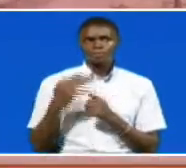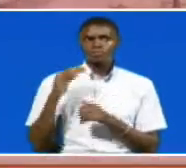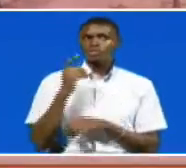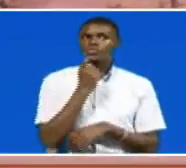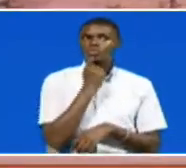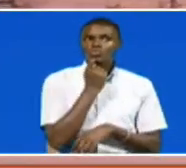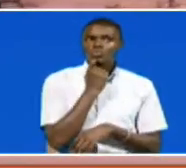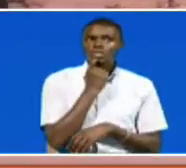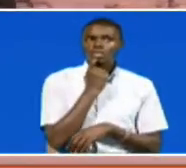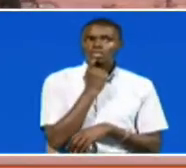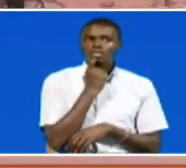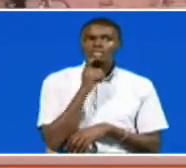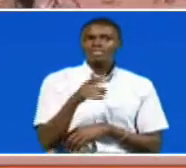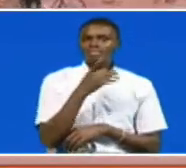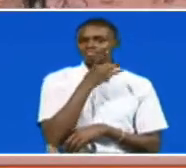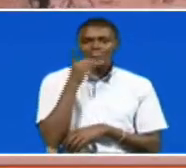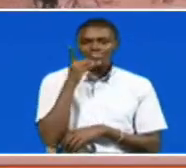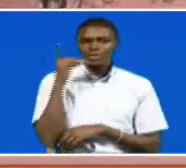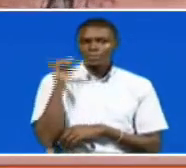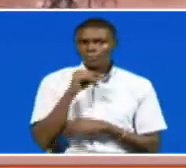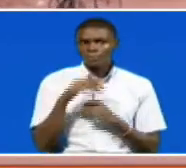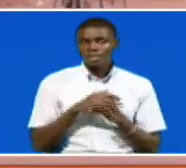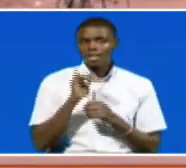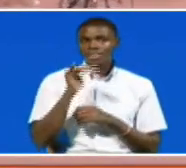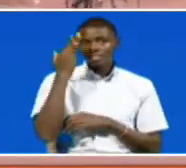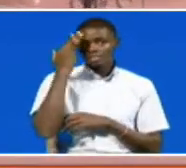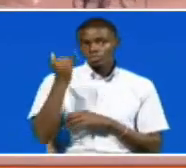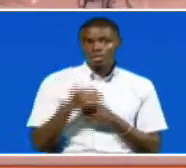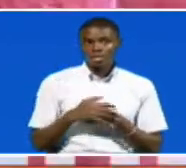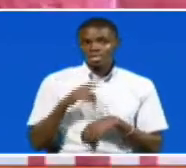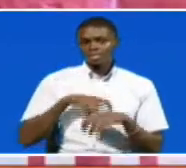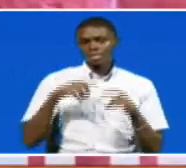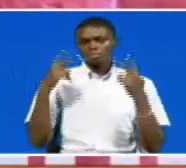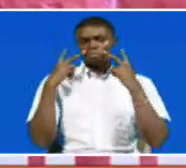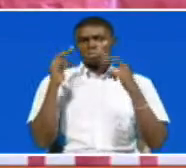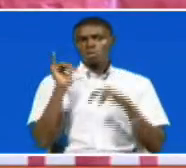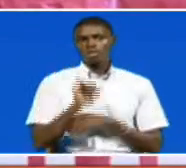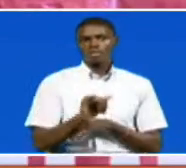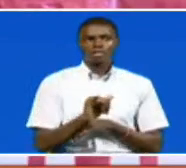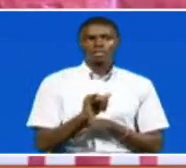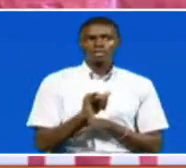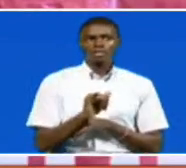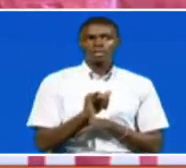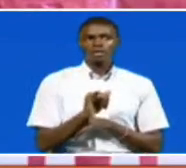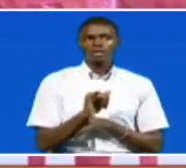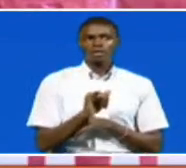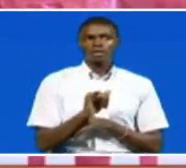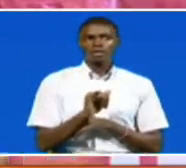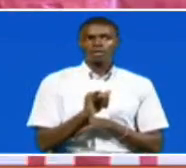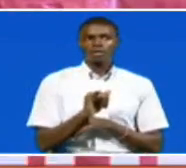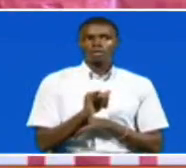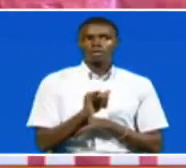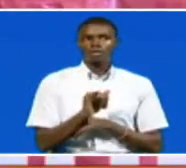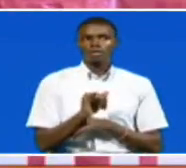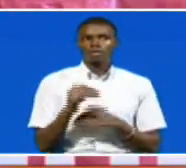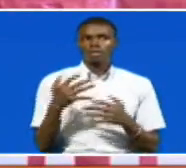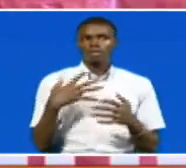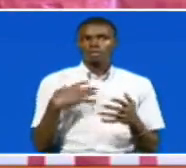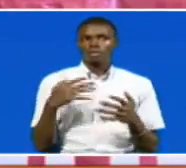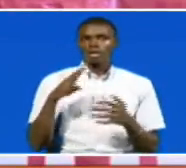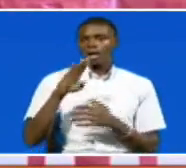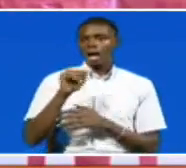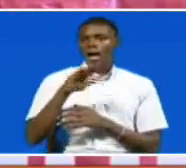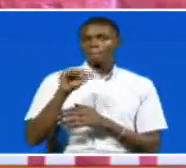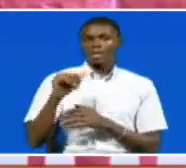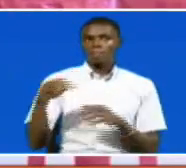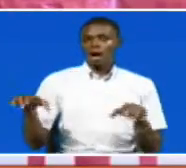Turkana imekuwa desert. And that is why wakati waliona hivyo waka sort out to bamba kuni. Unaona